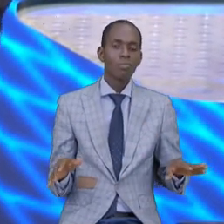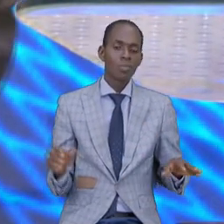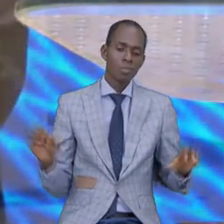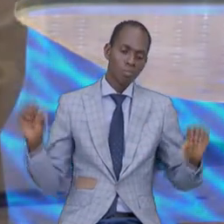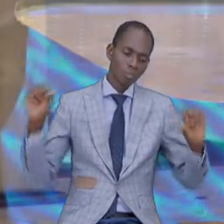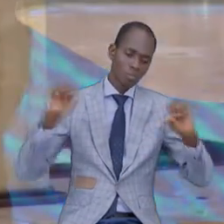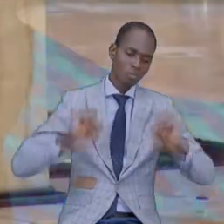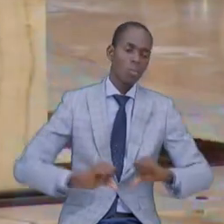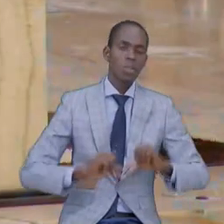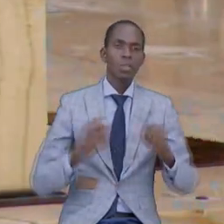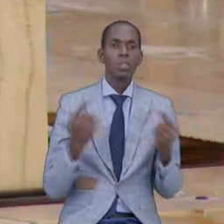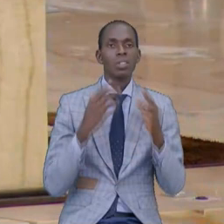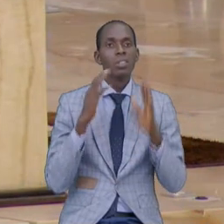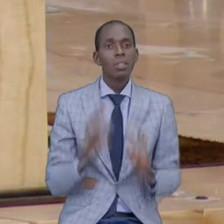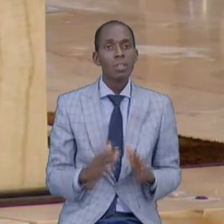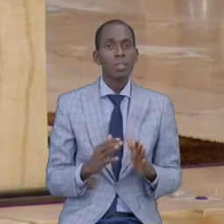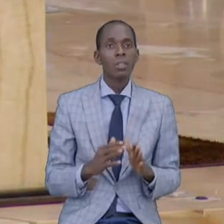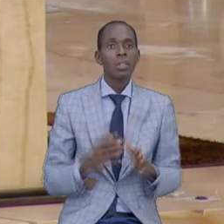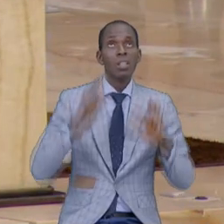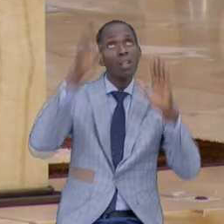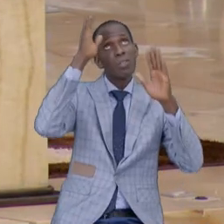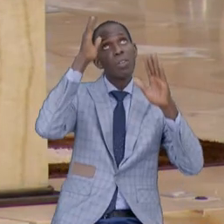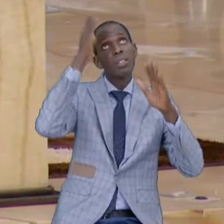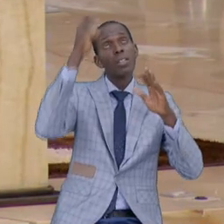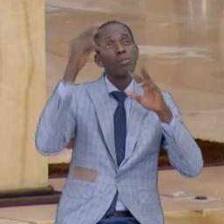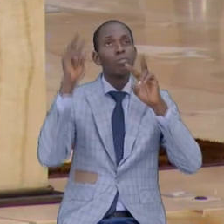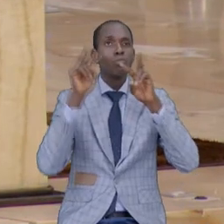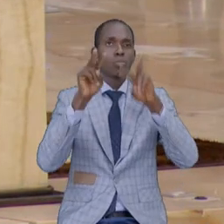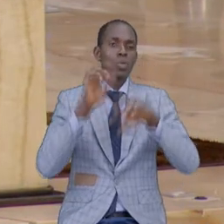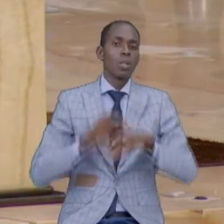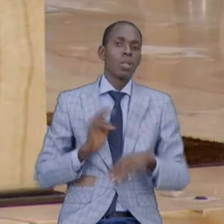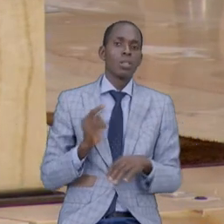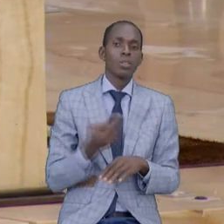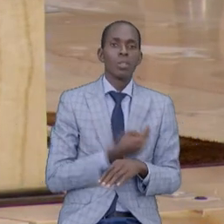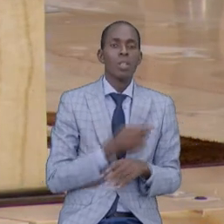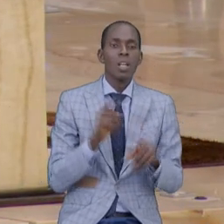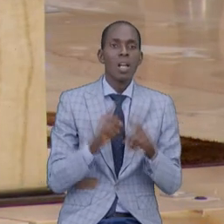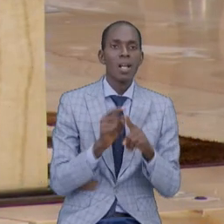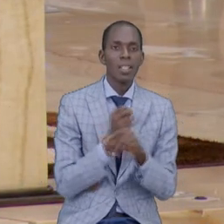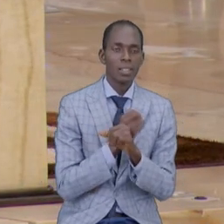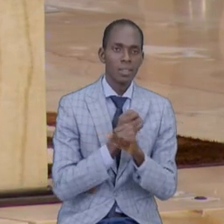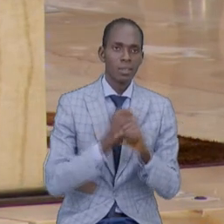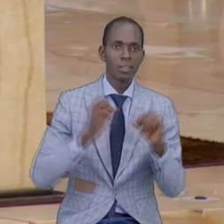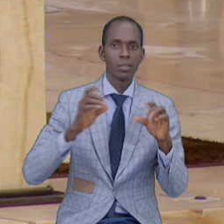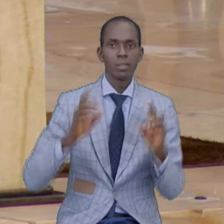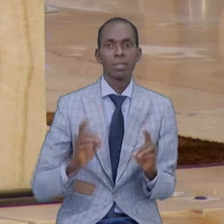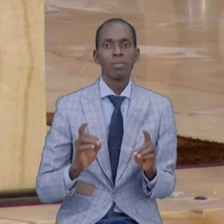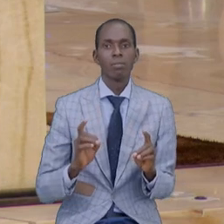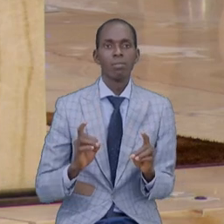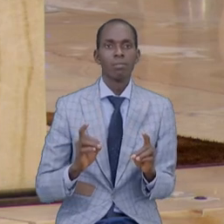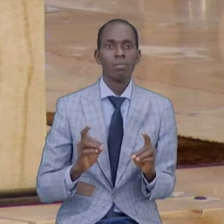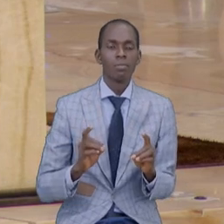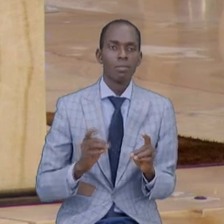condemned sinners. He looks at us as justified, saved,